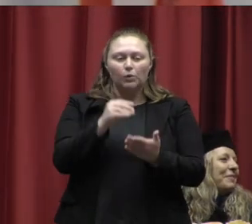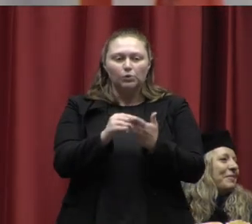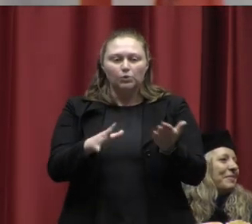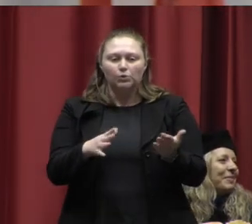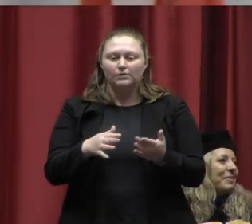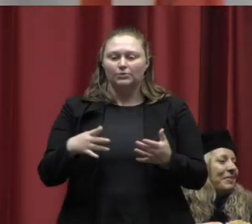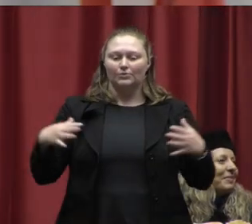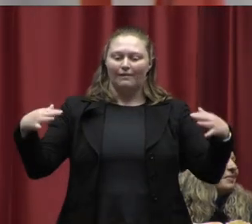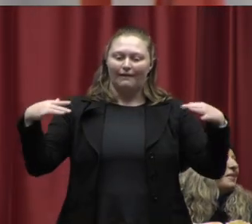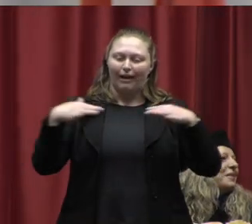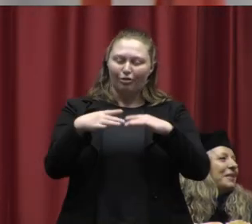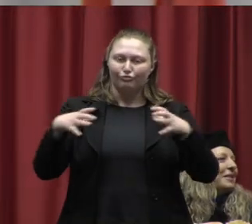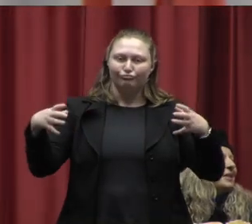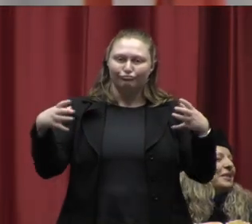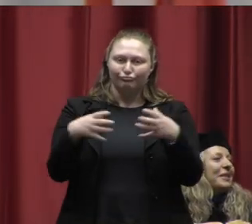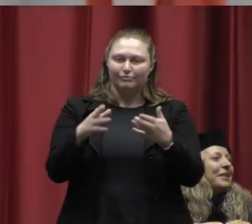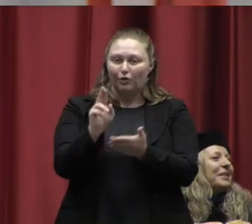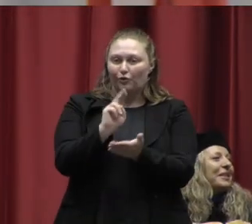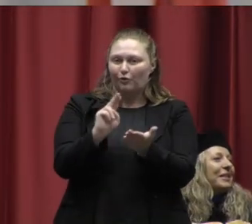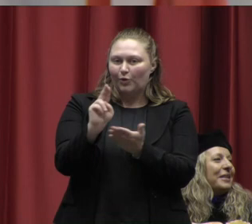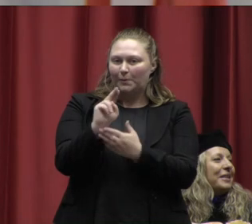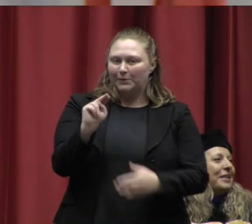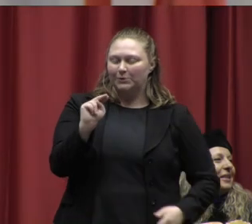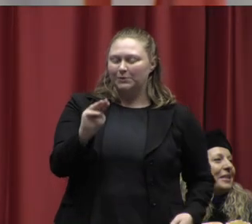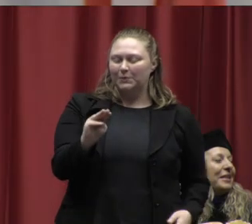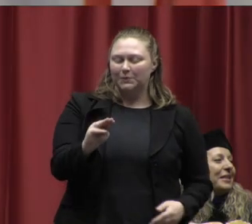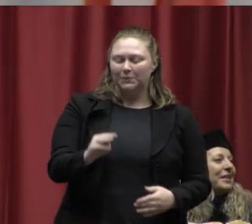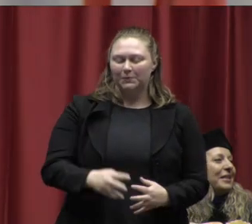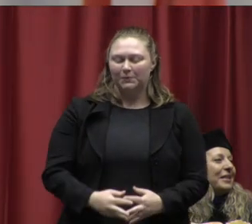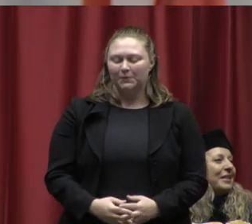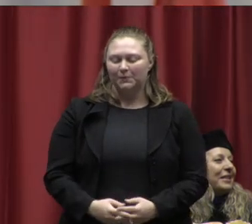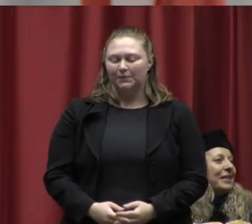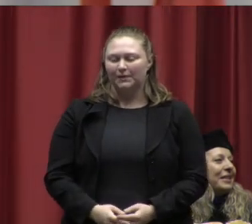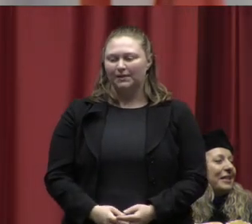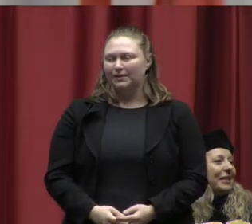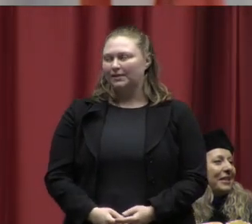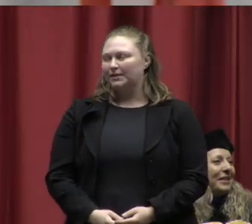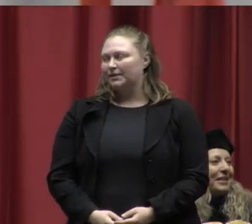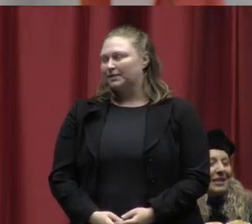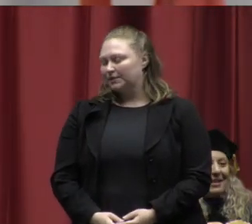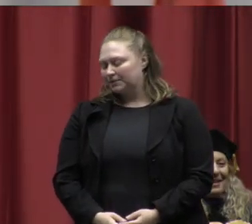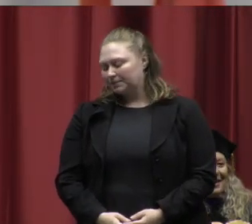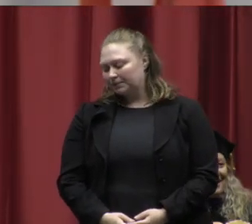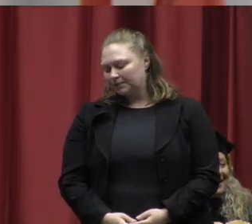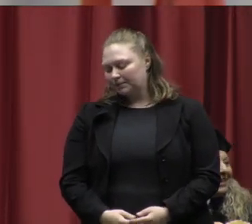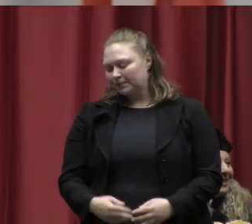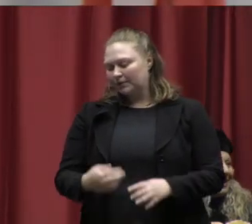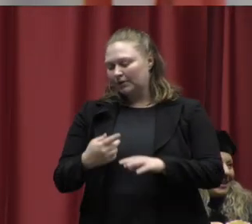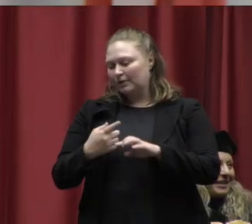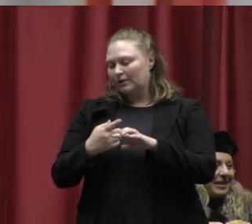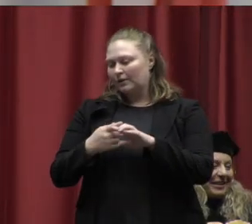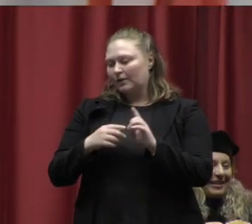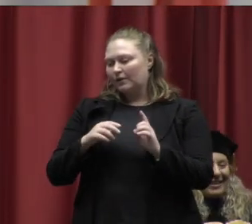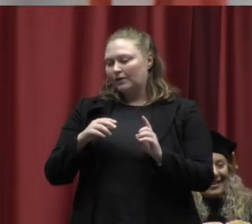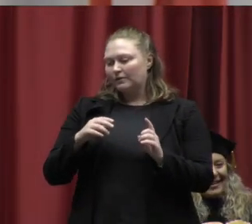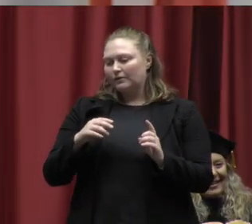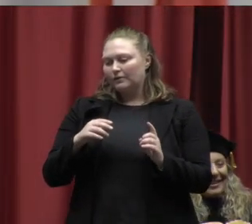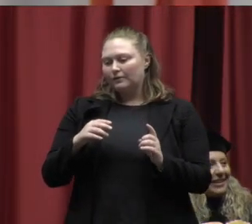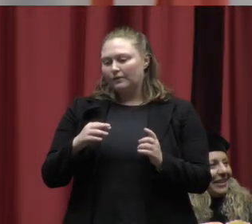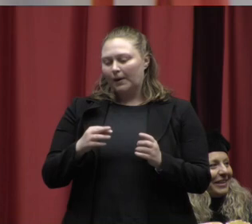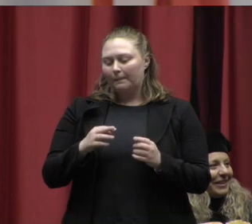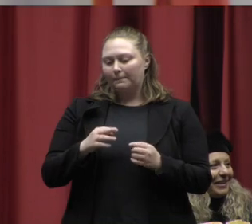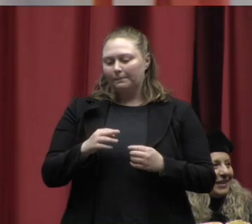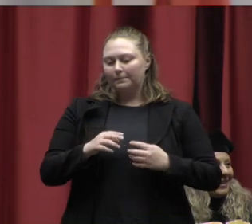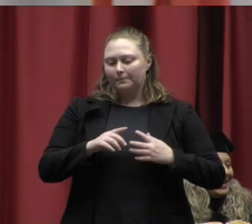gather round at the University of New Mexico, they're found. From the spaces in McKinnon to